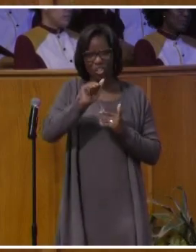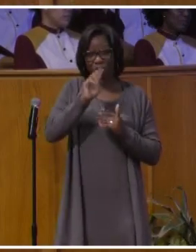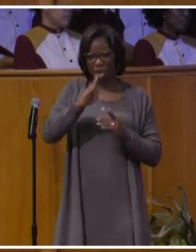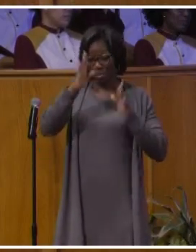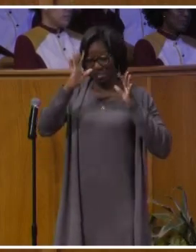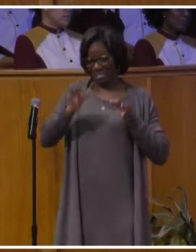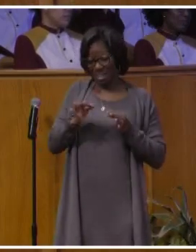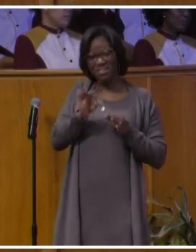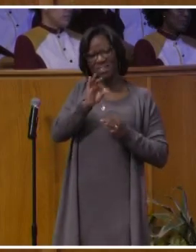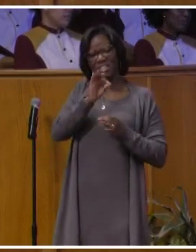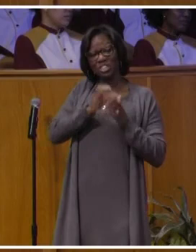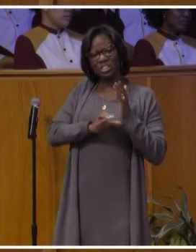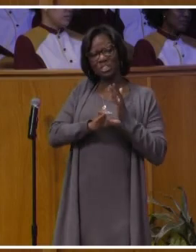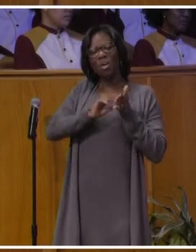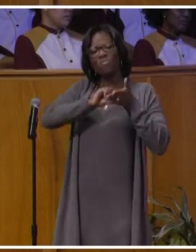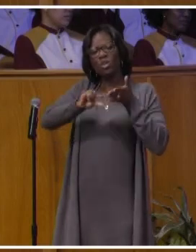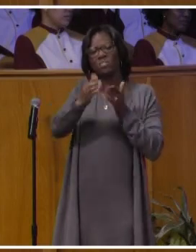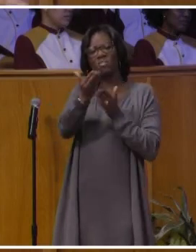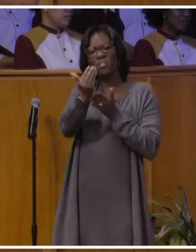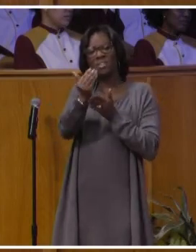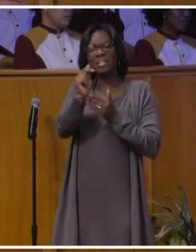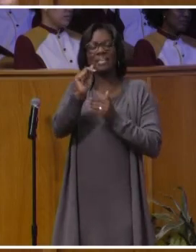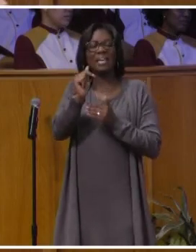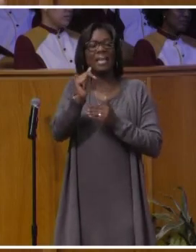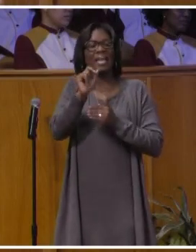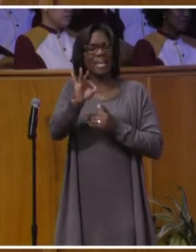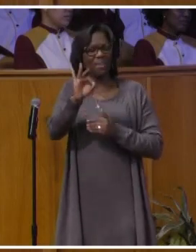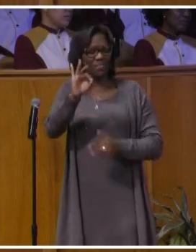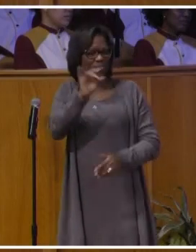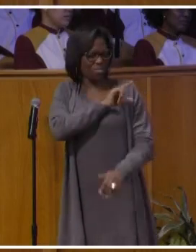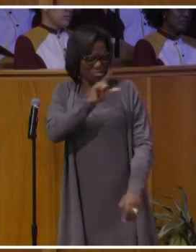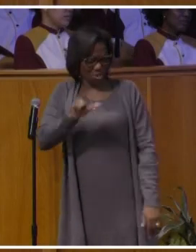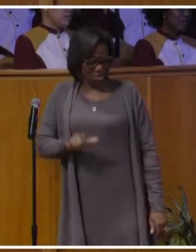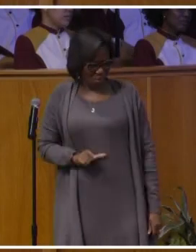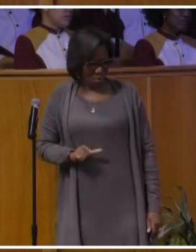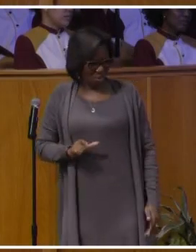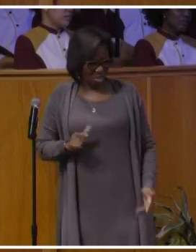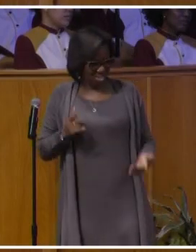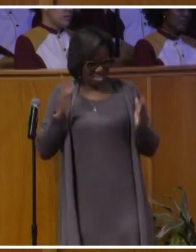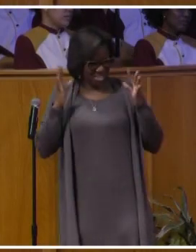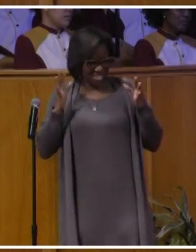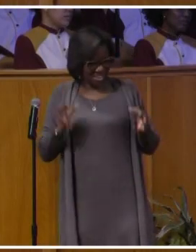verse 15, if the Lord slays me,